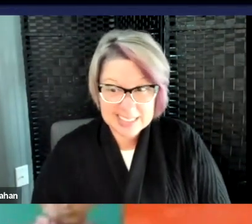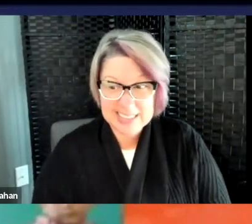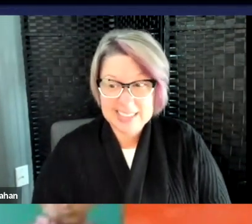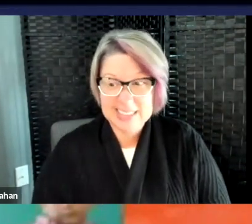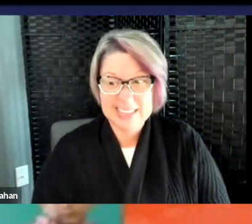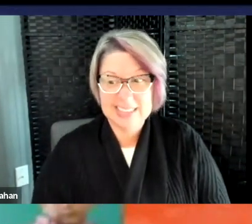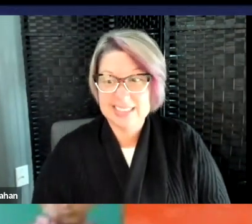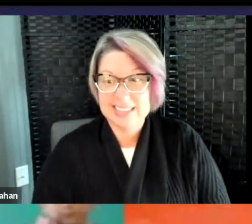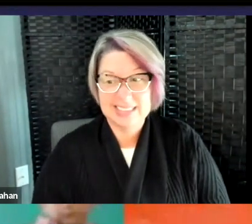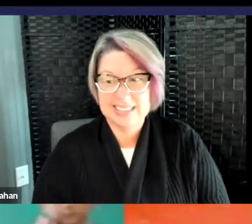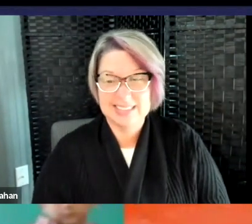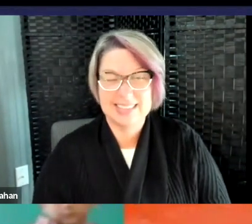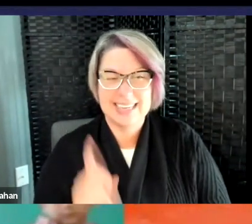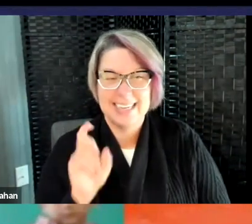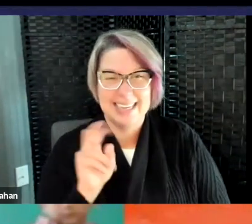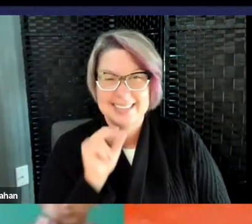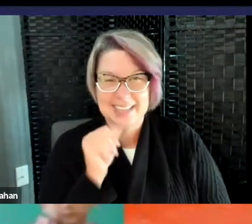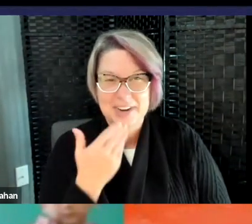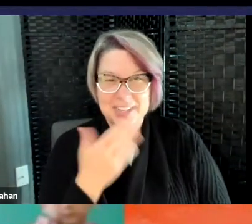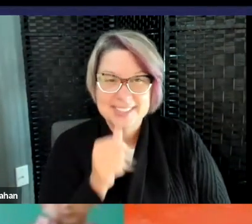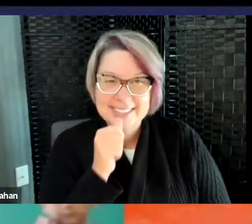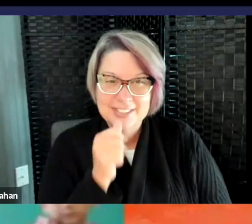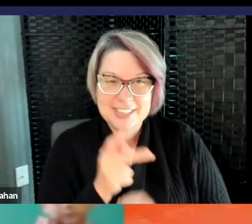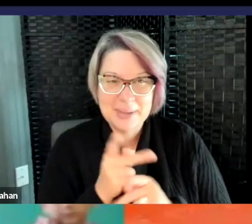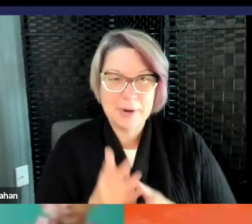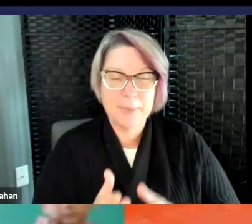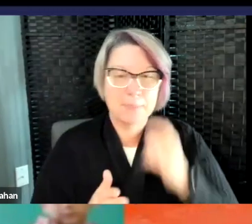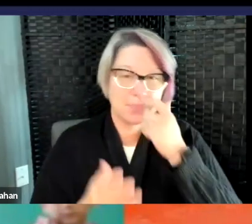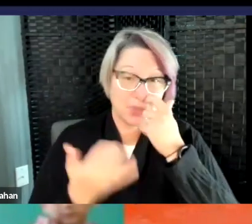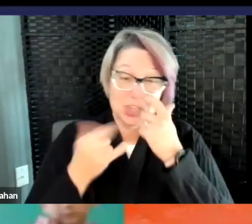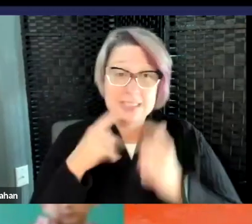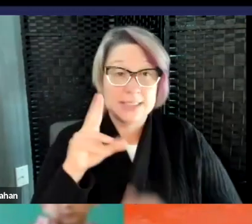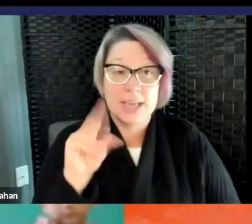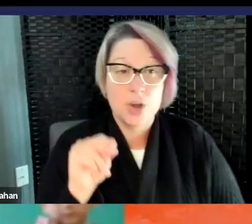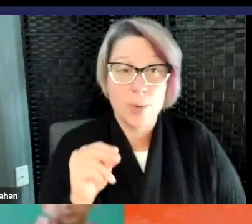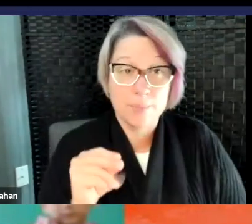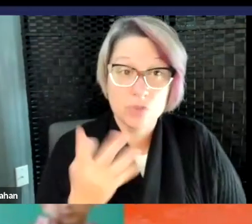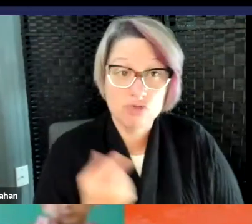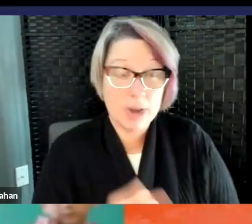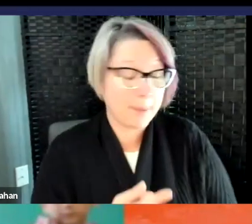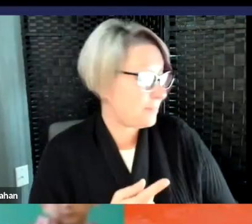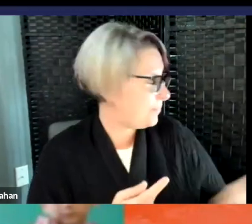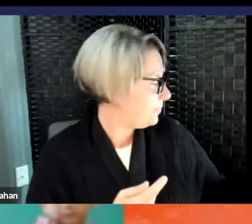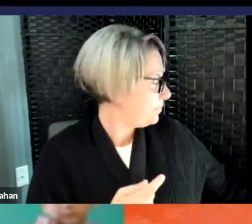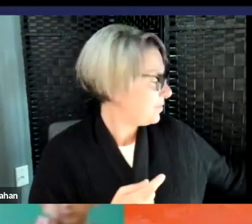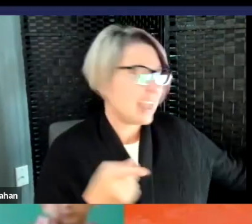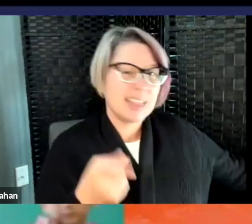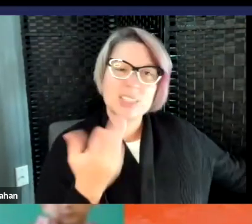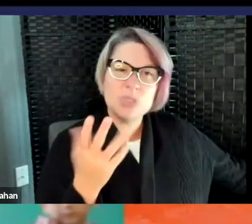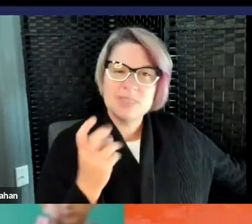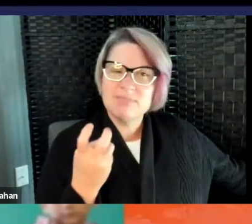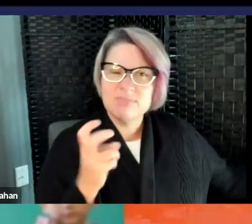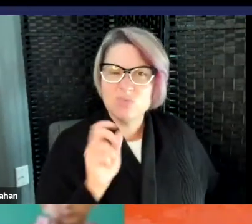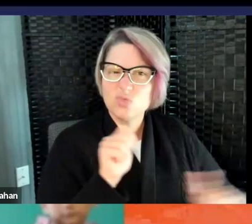Eden, you're not a good secret keeper. Yeah, and so you guys are still saying no. Yeah, this one's tricky too, I